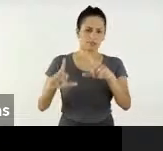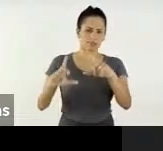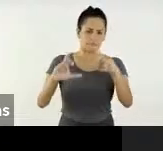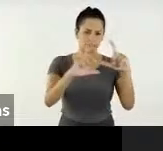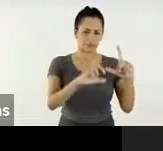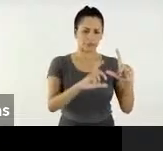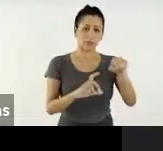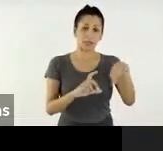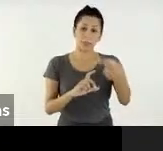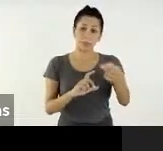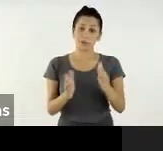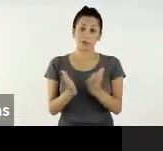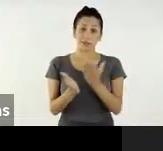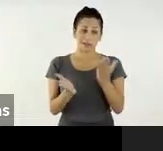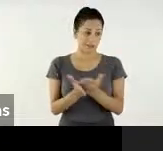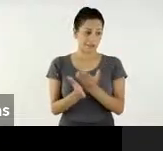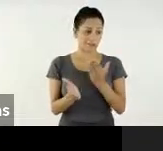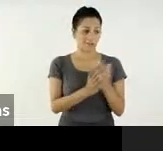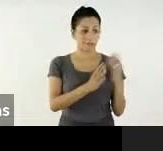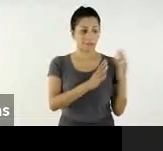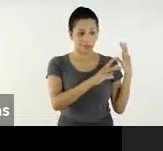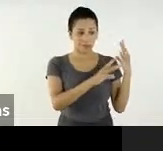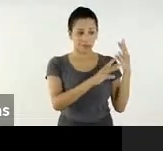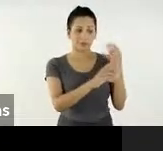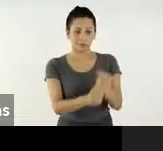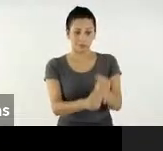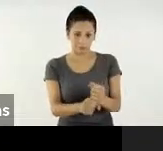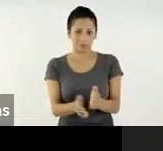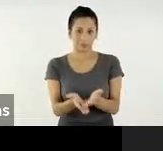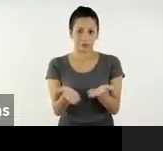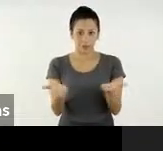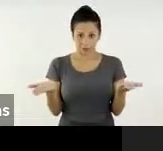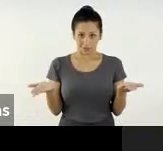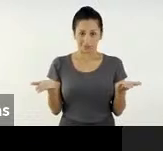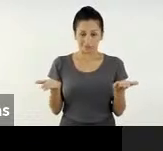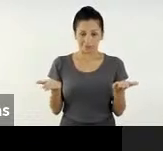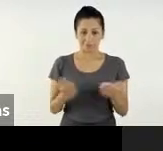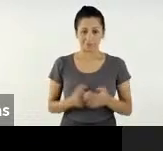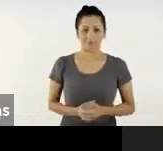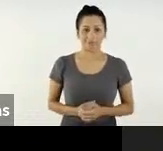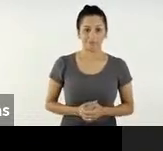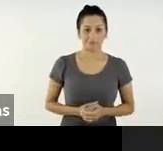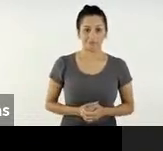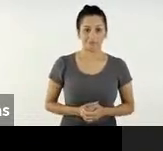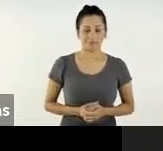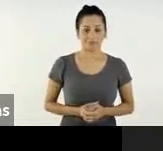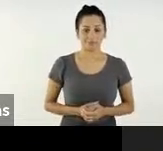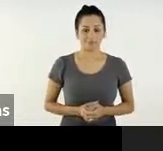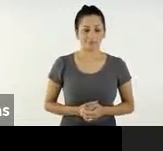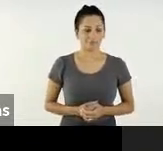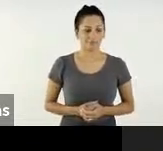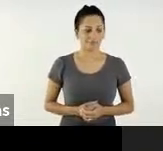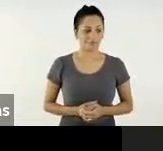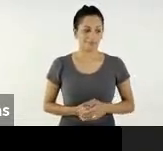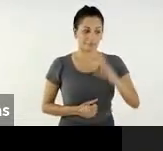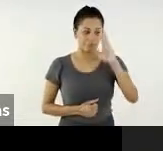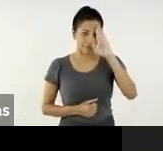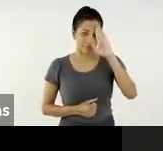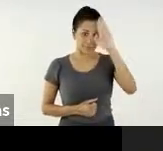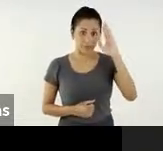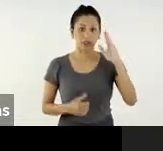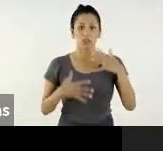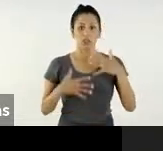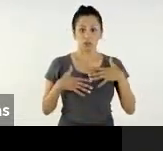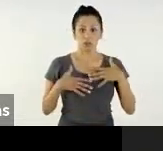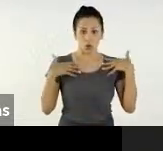which is abbreviated to Notes on Fundamental Joy. It has a slightly longer title. which was published by Printed Matter in